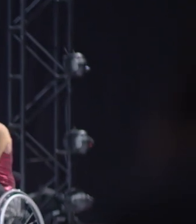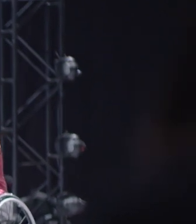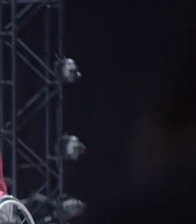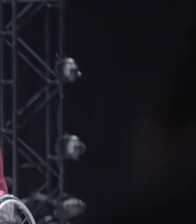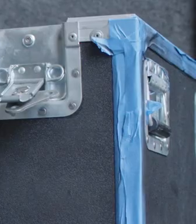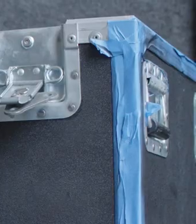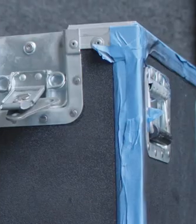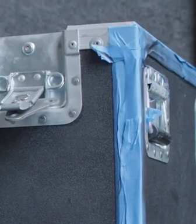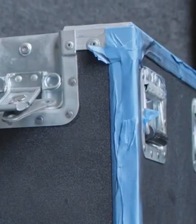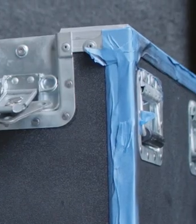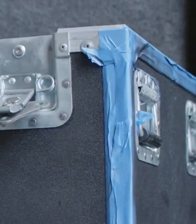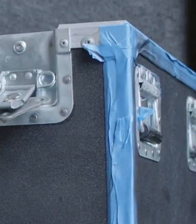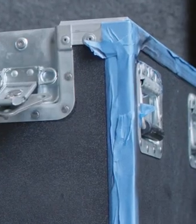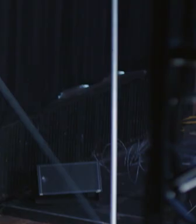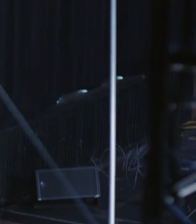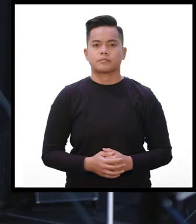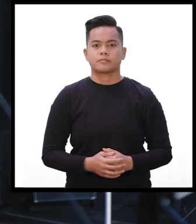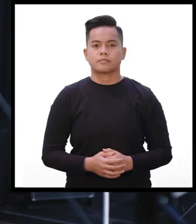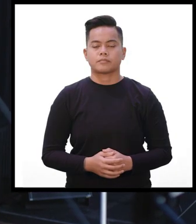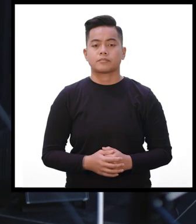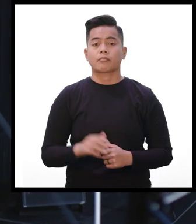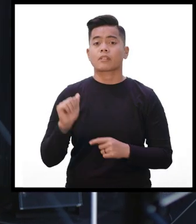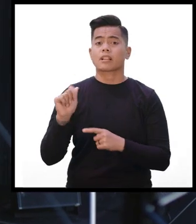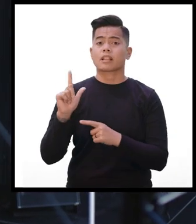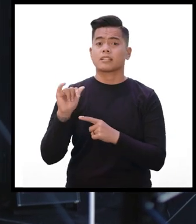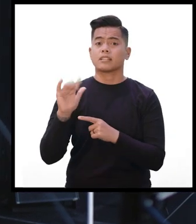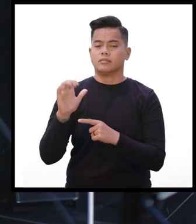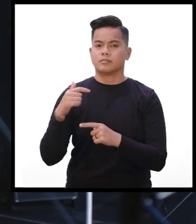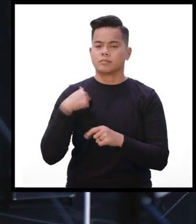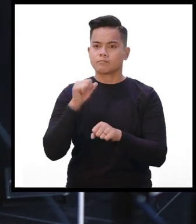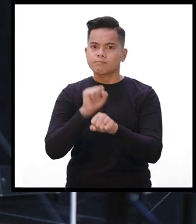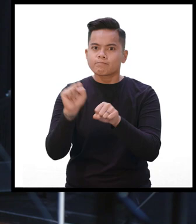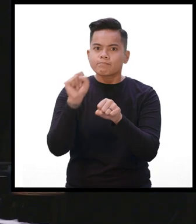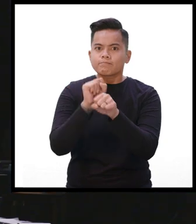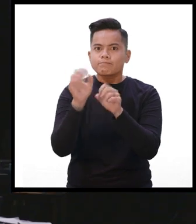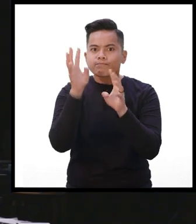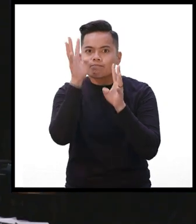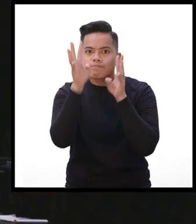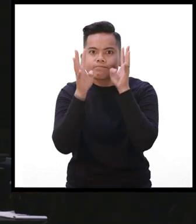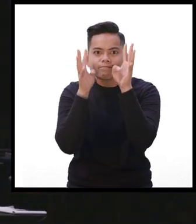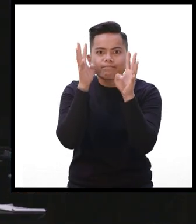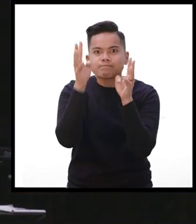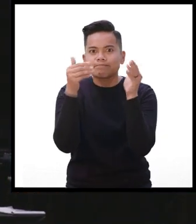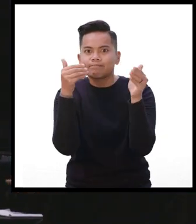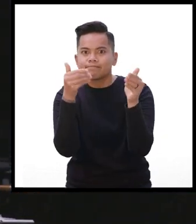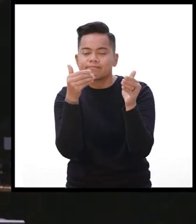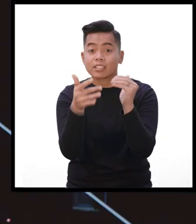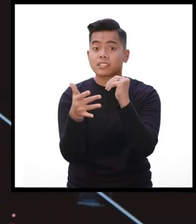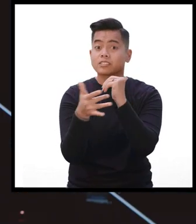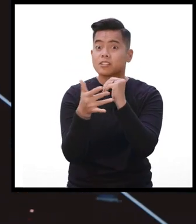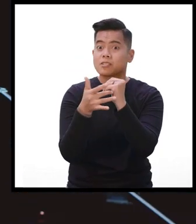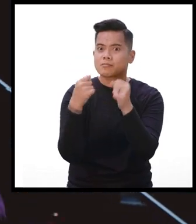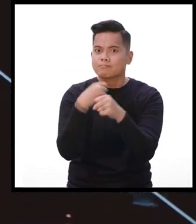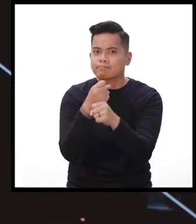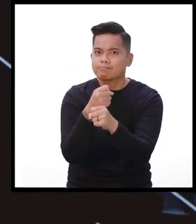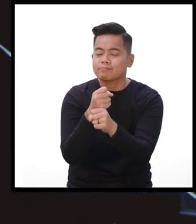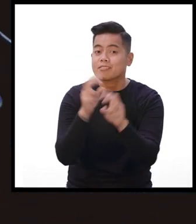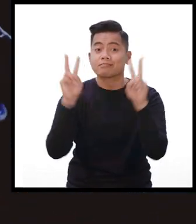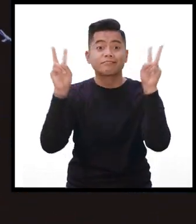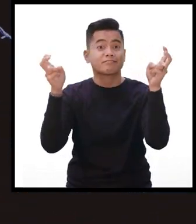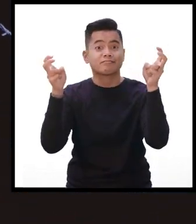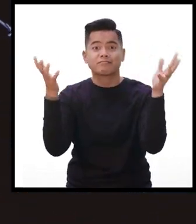as she halts, her arms jut out. Michael watches. We are working on the final creative and